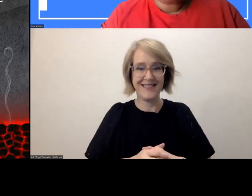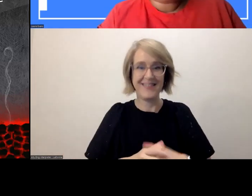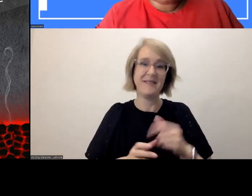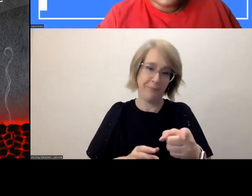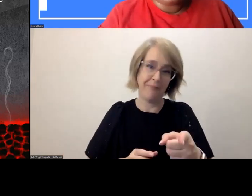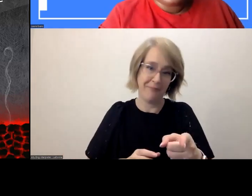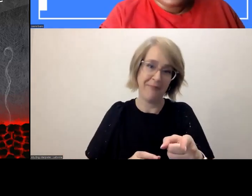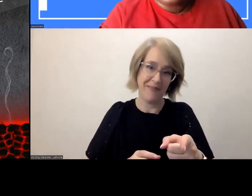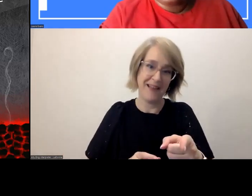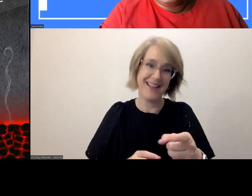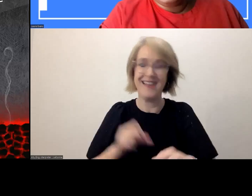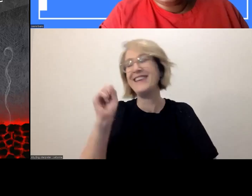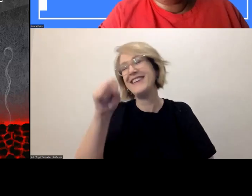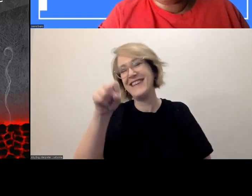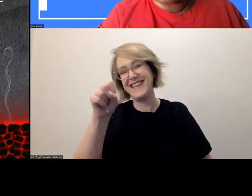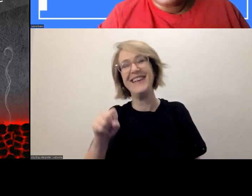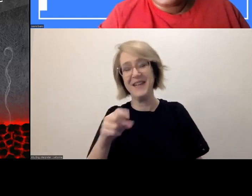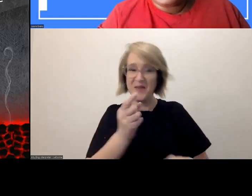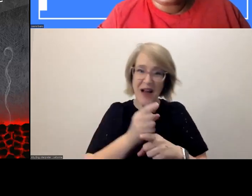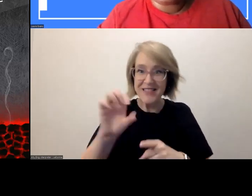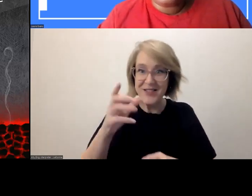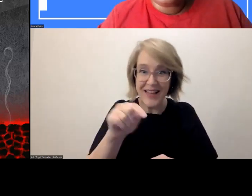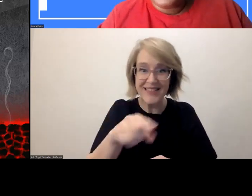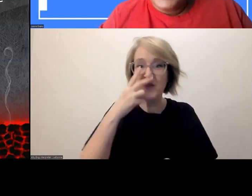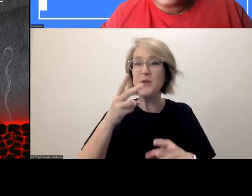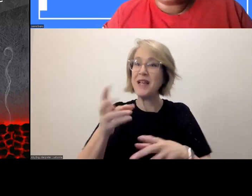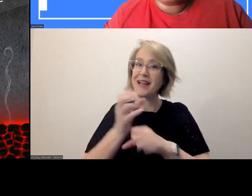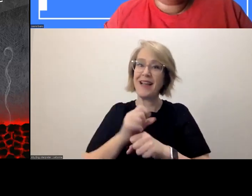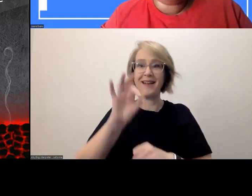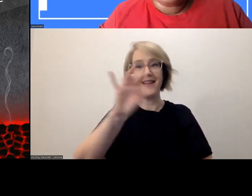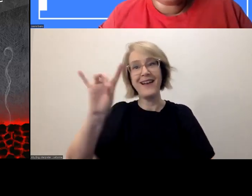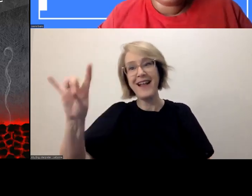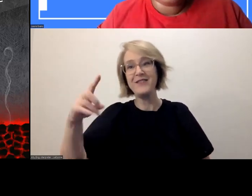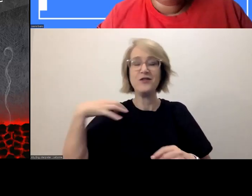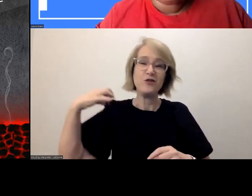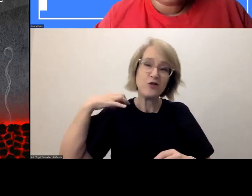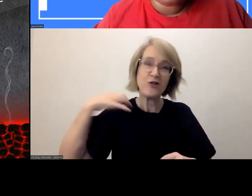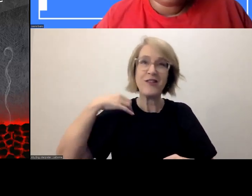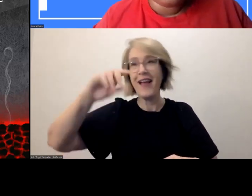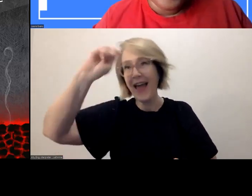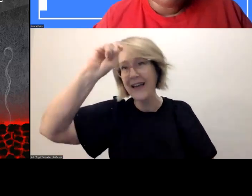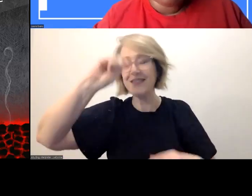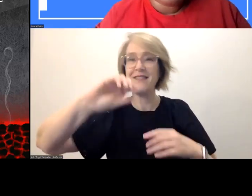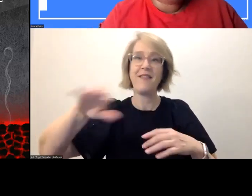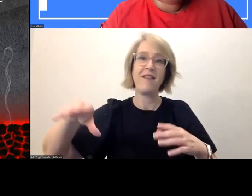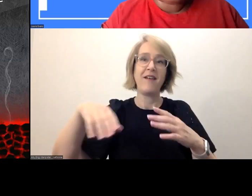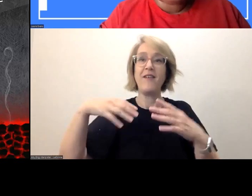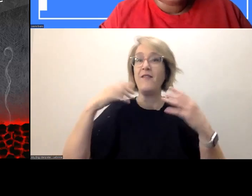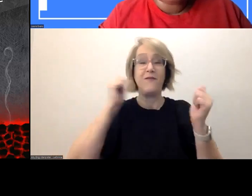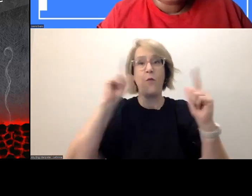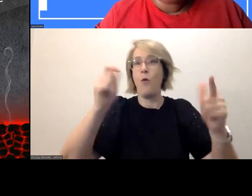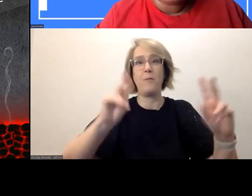That's right. You can get a 988 shirt, hat, if you do volunteer, but since this one's for